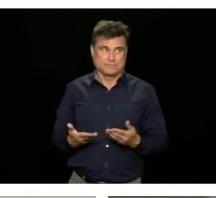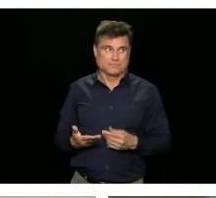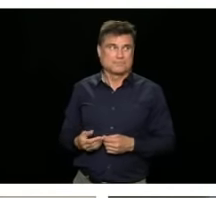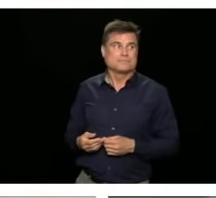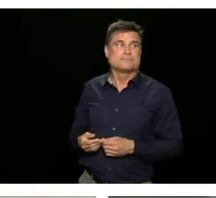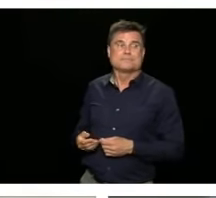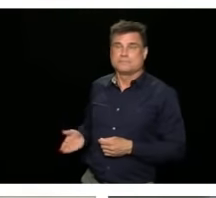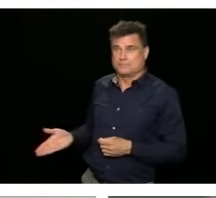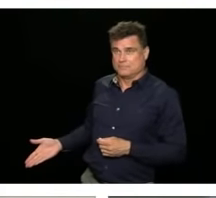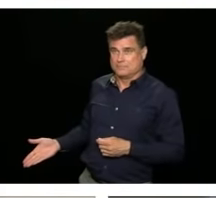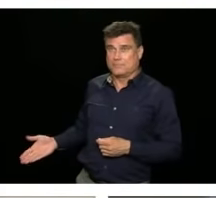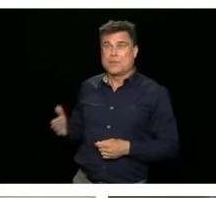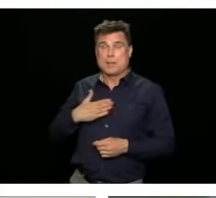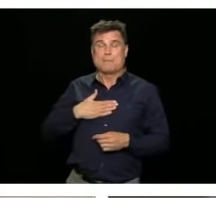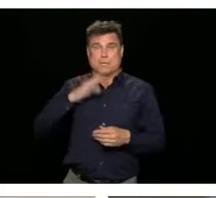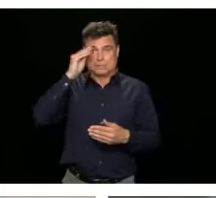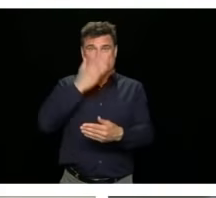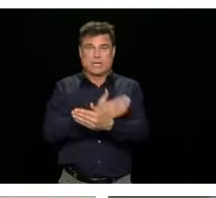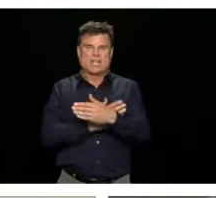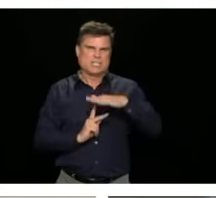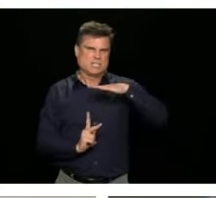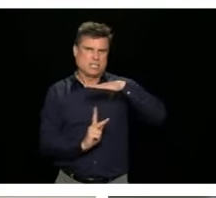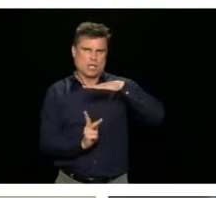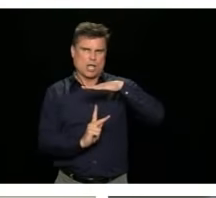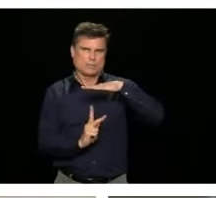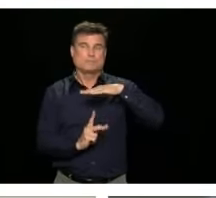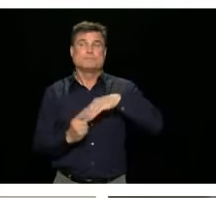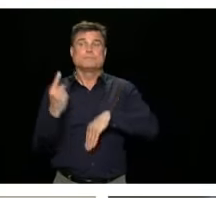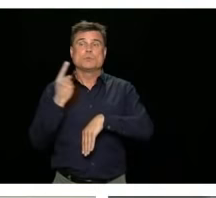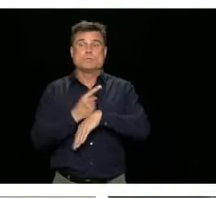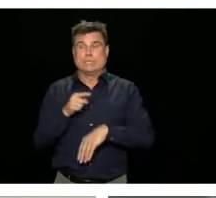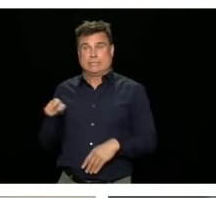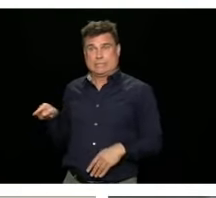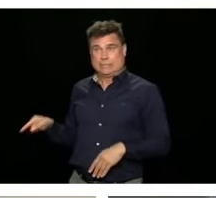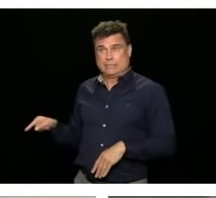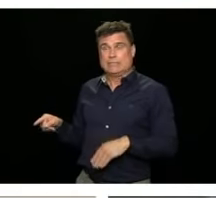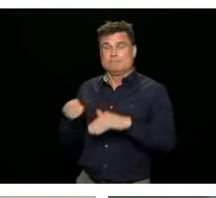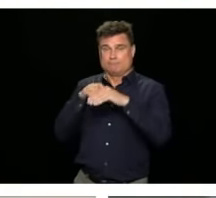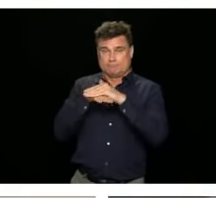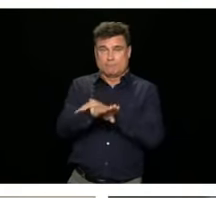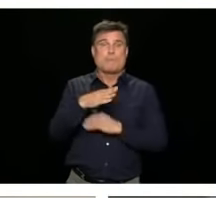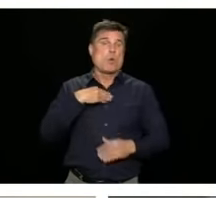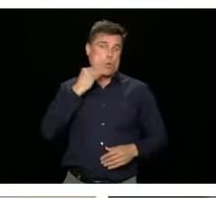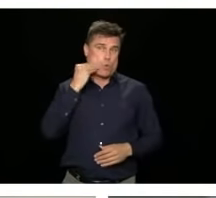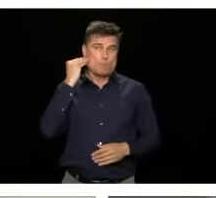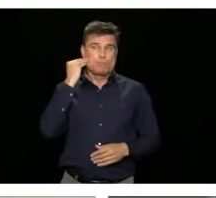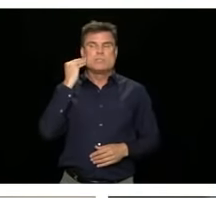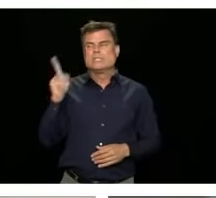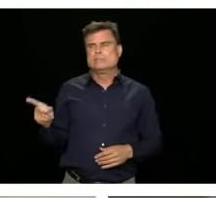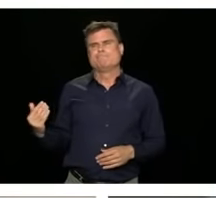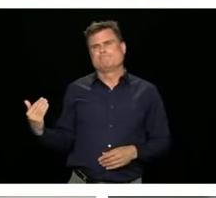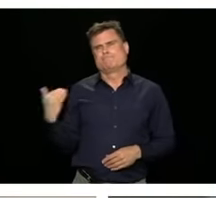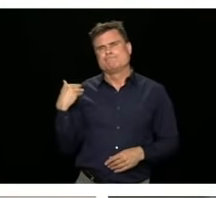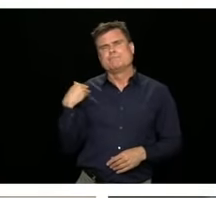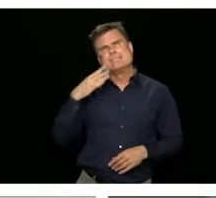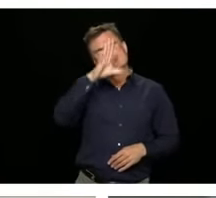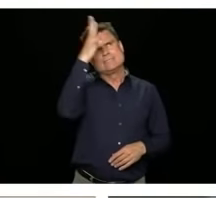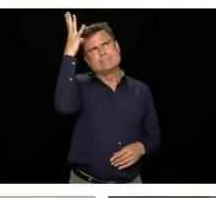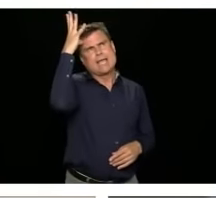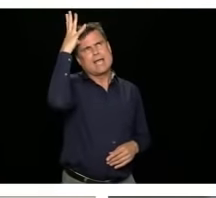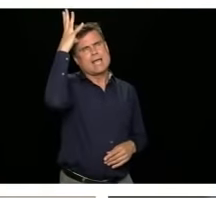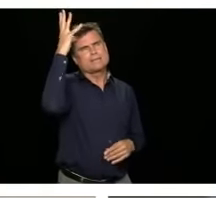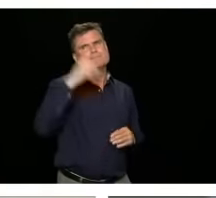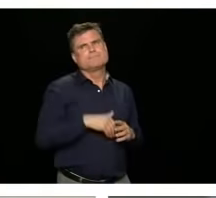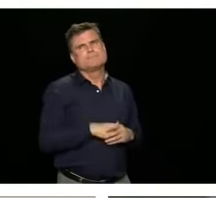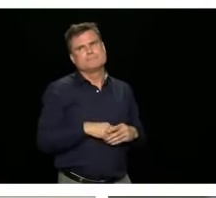I picked him up, and he said, "Dad, I wish I was white." Emotional. And then